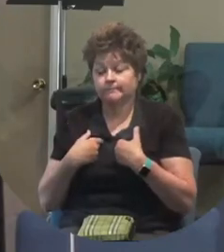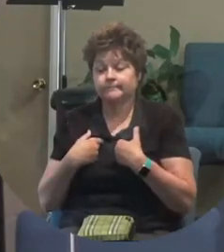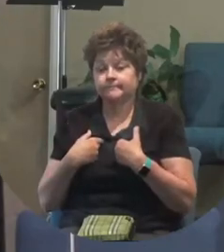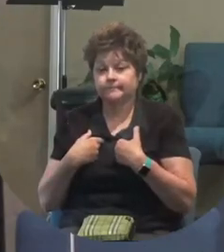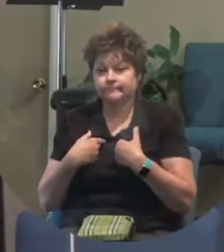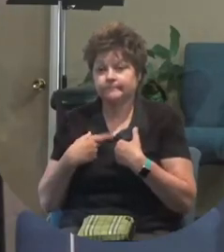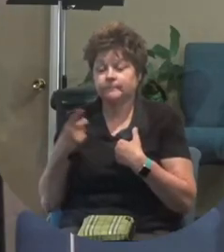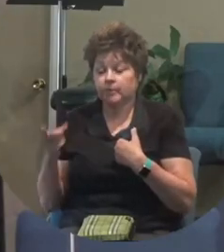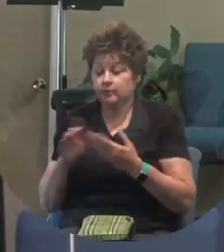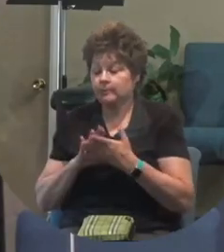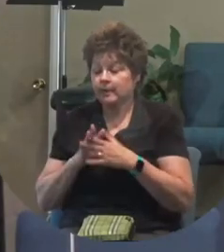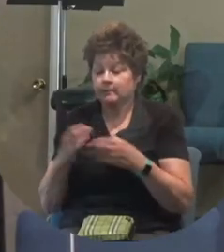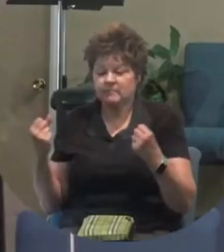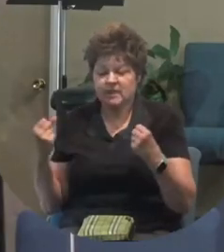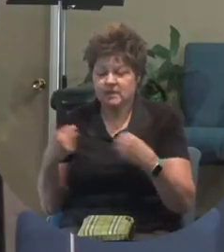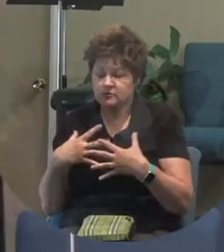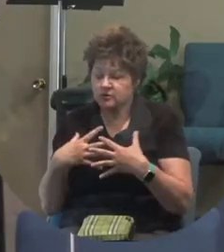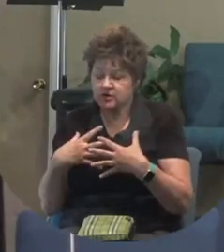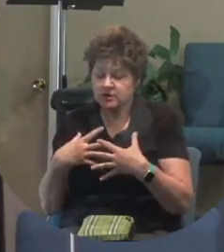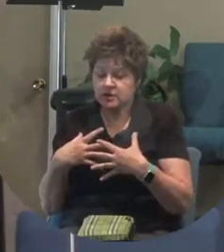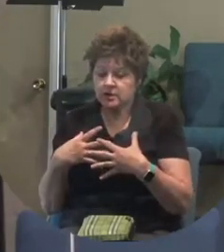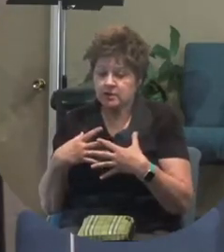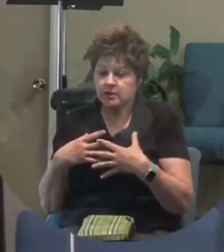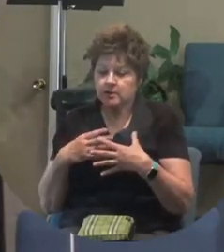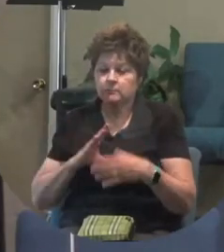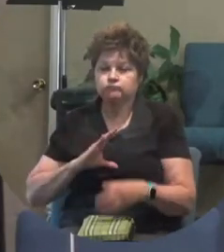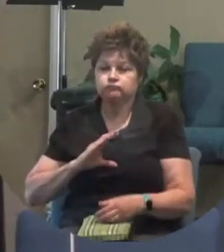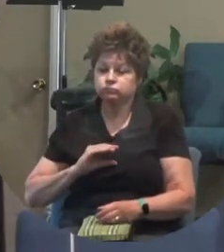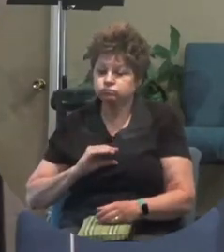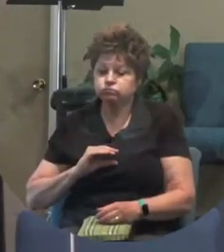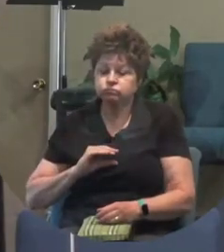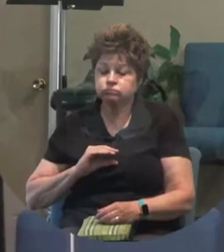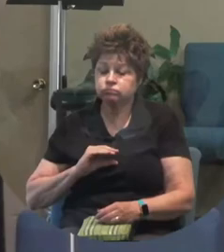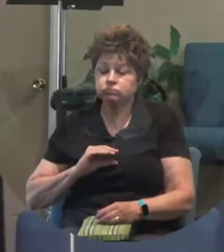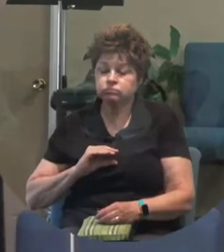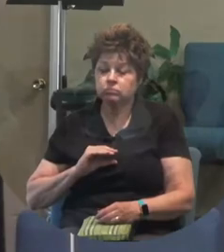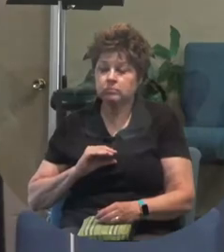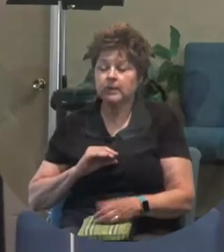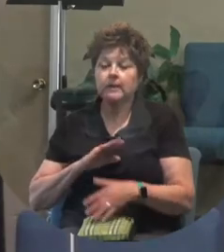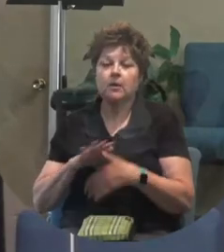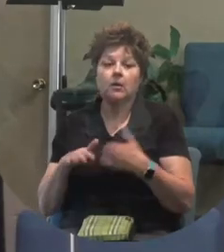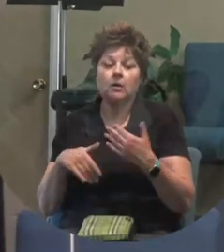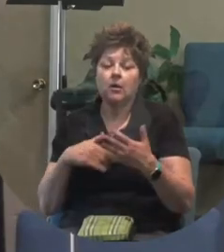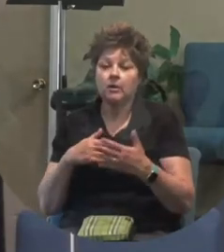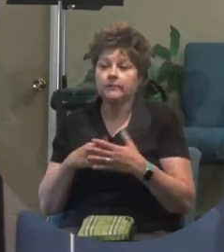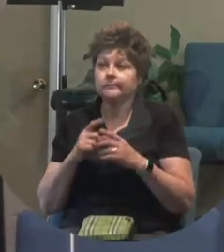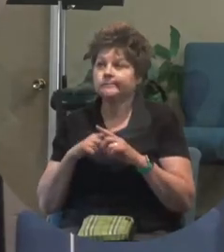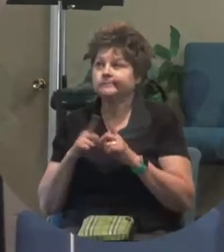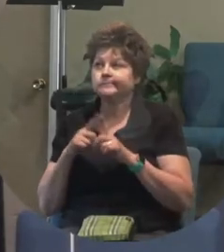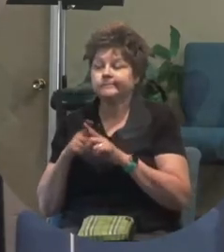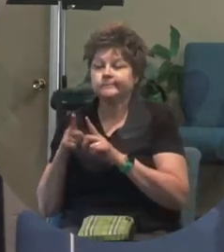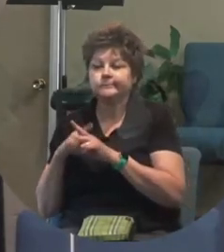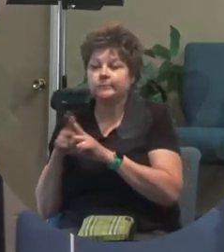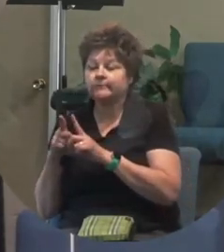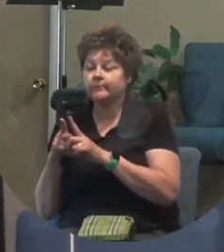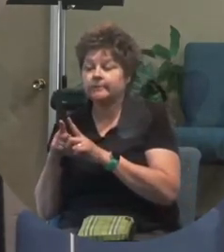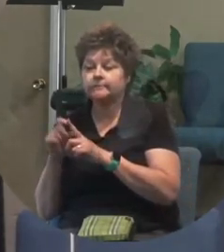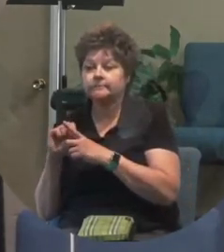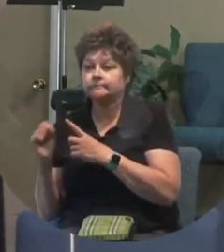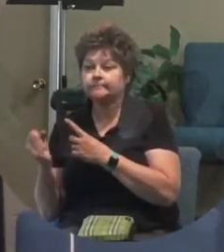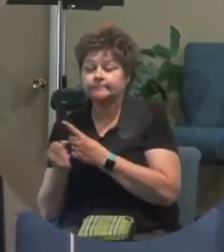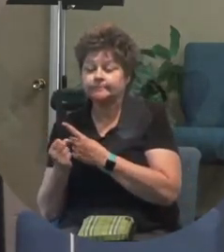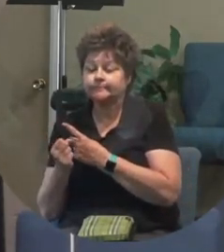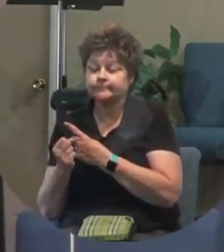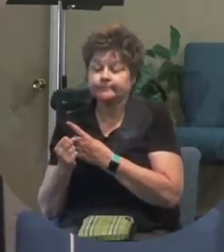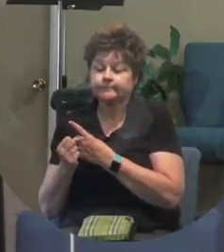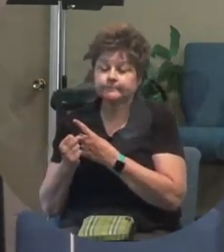You'll get angry. You'll get discouraged. And all of those different aspects